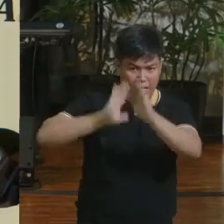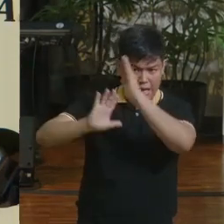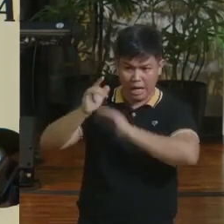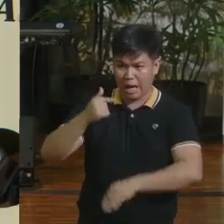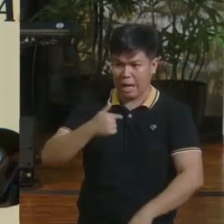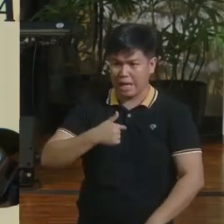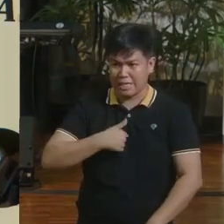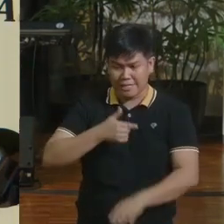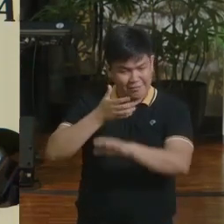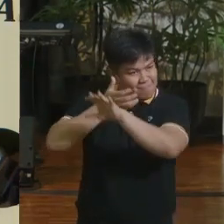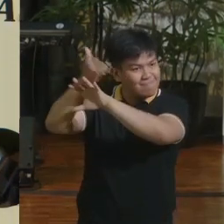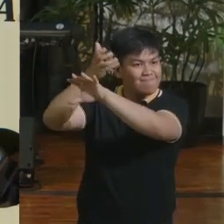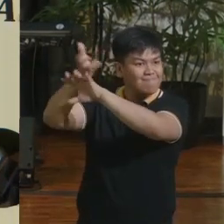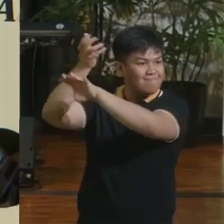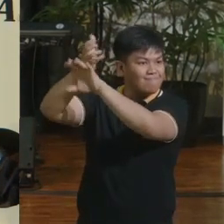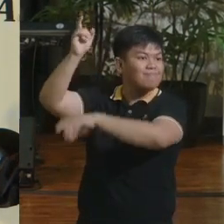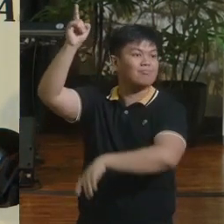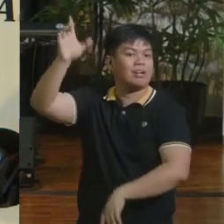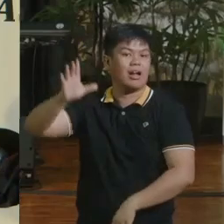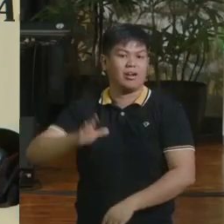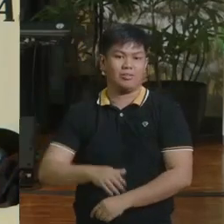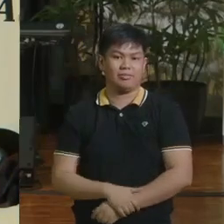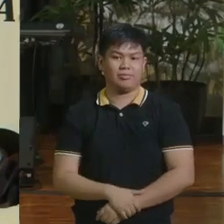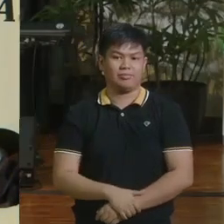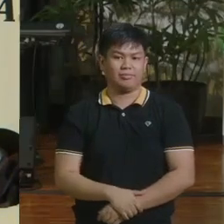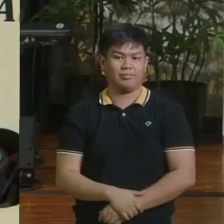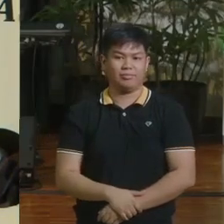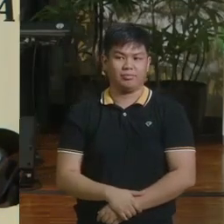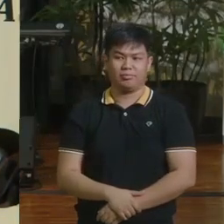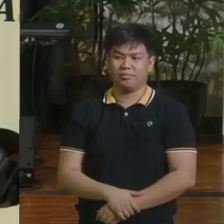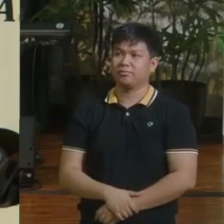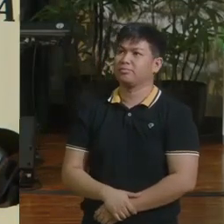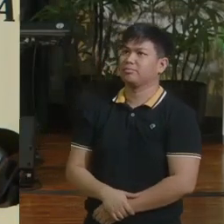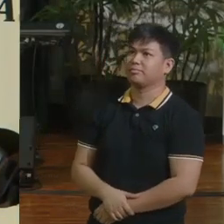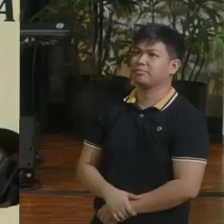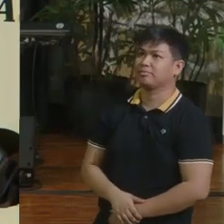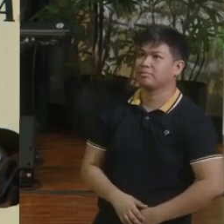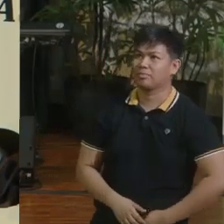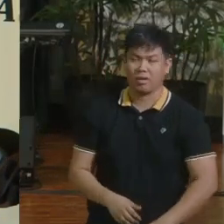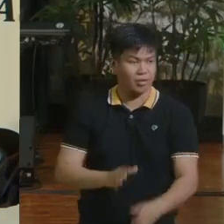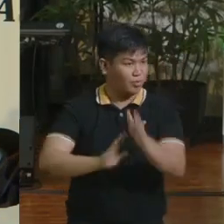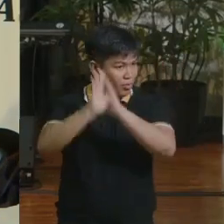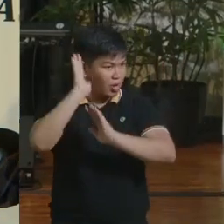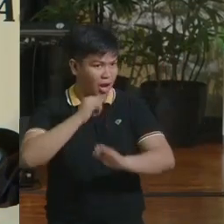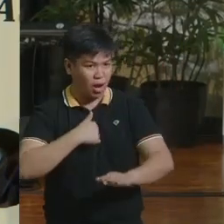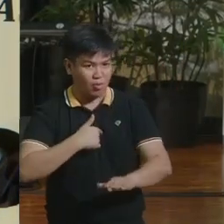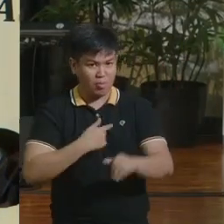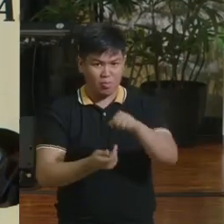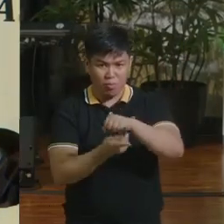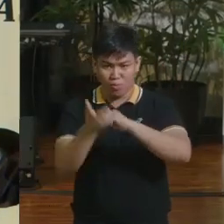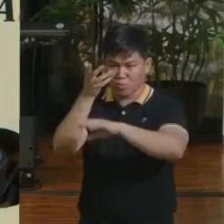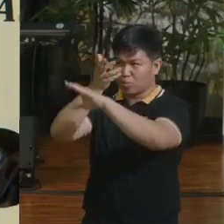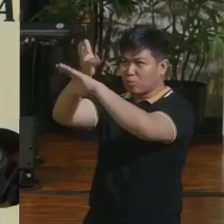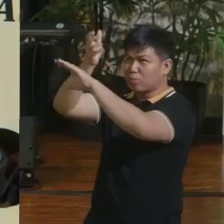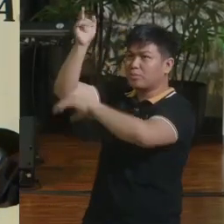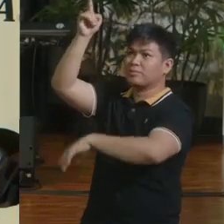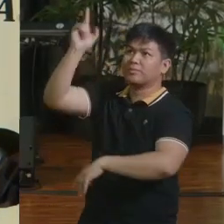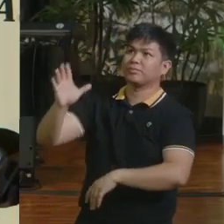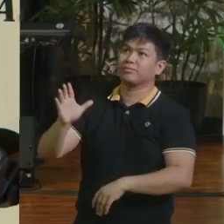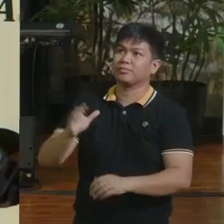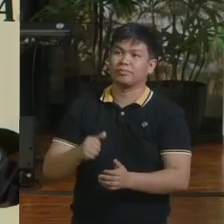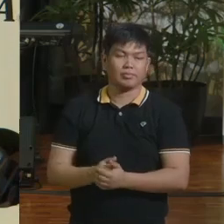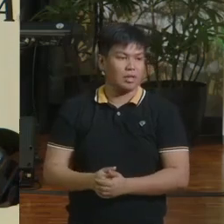a blasphemer. Siya na ngayon ang blasphemer. Though formerly I was a blasphemer, sabi